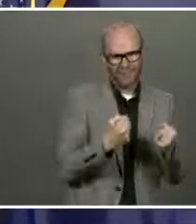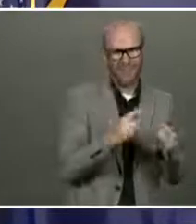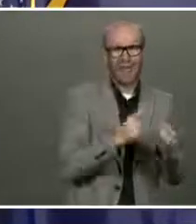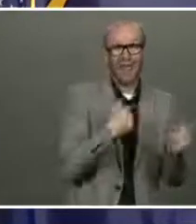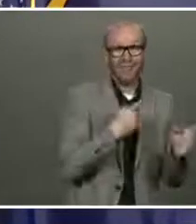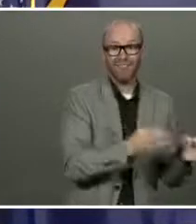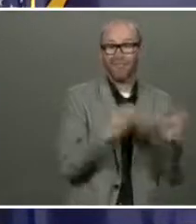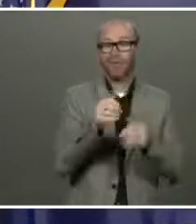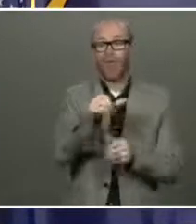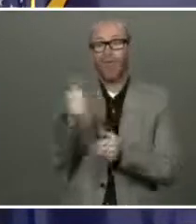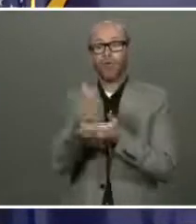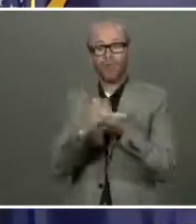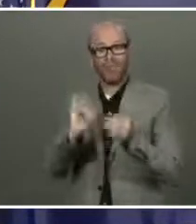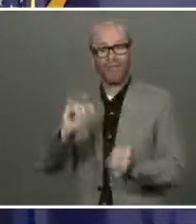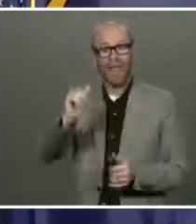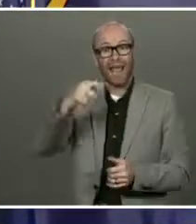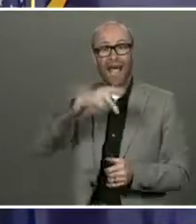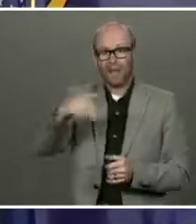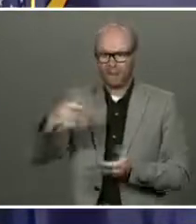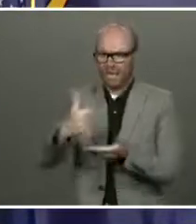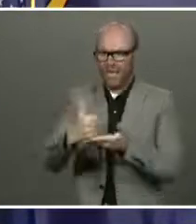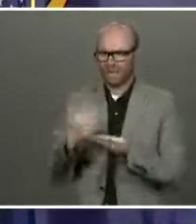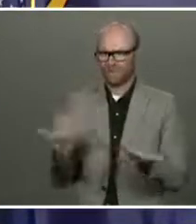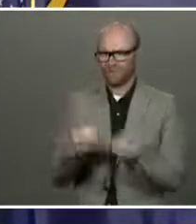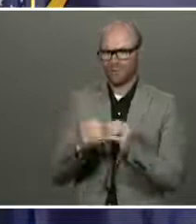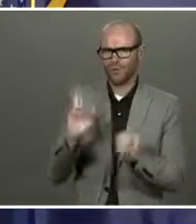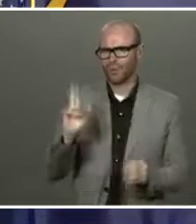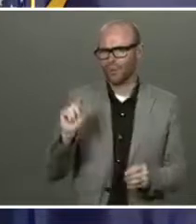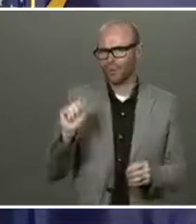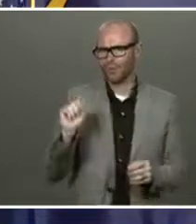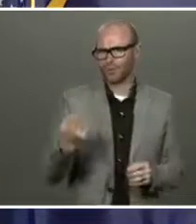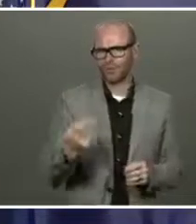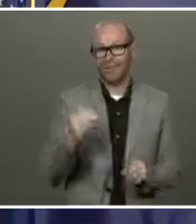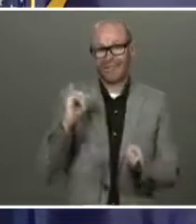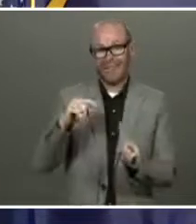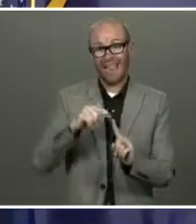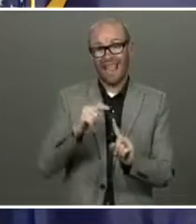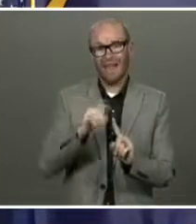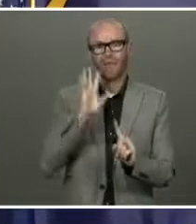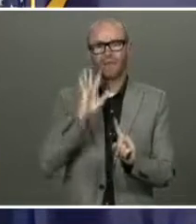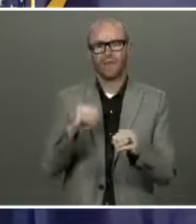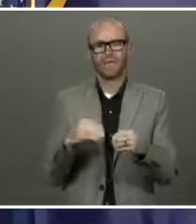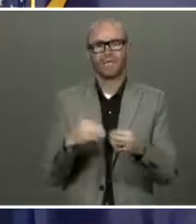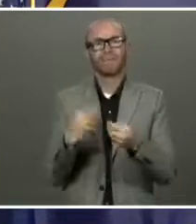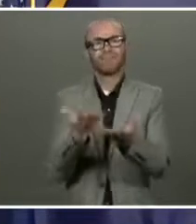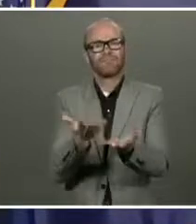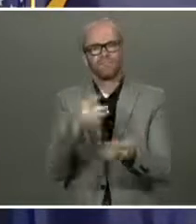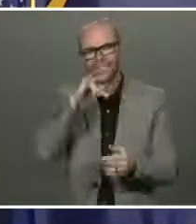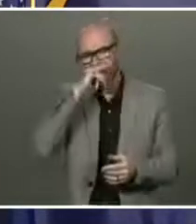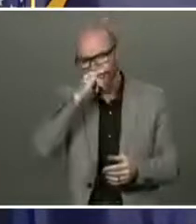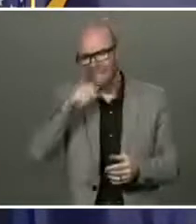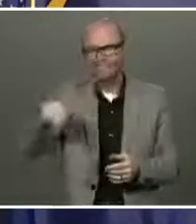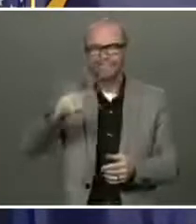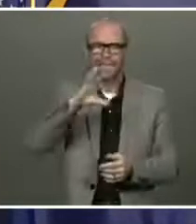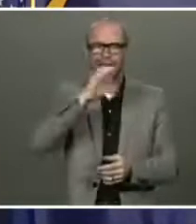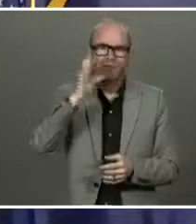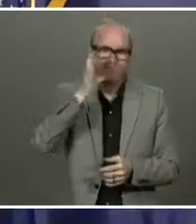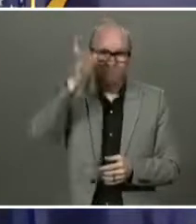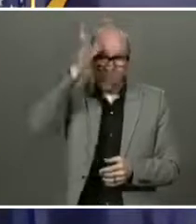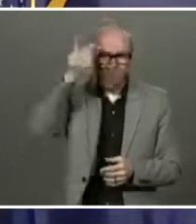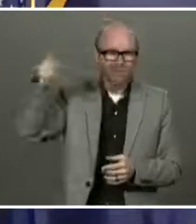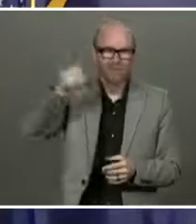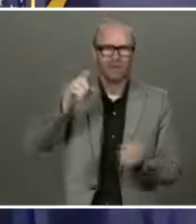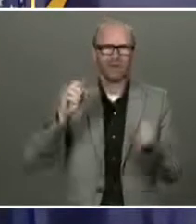that app that has been so helpful here in the state of Utah. And that is that it gives kids and parents the